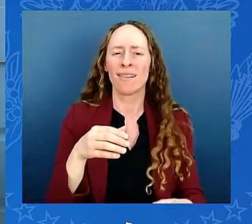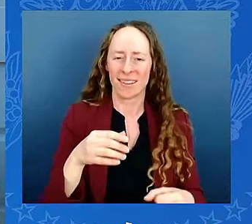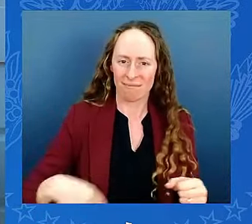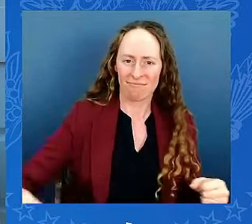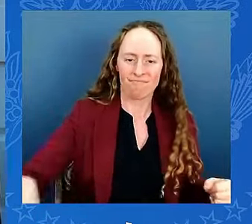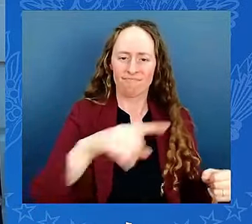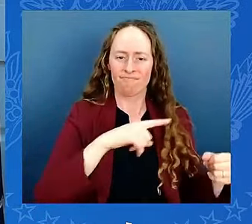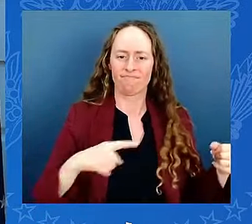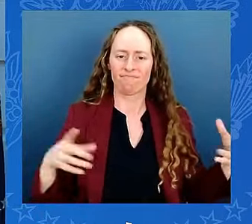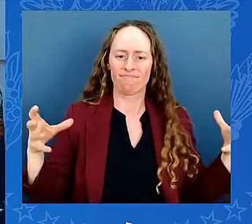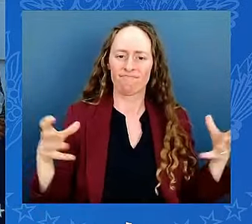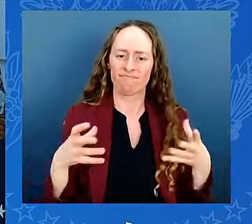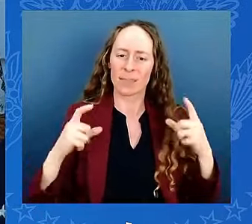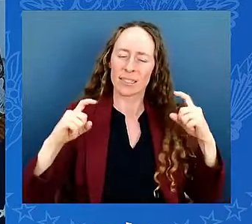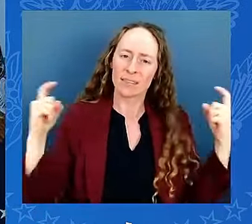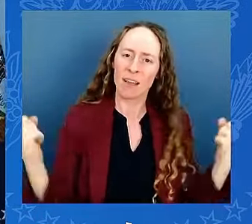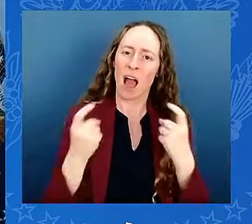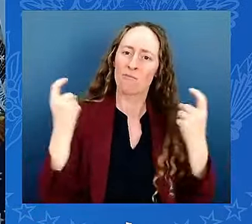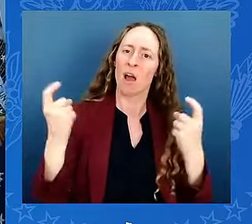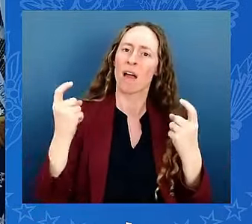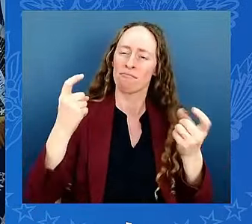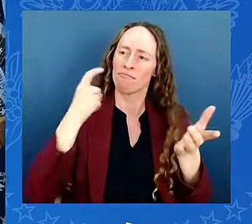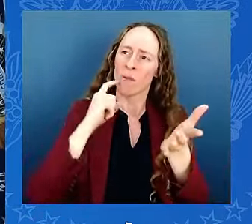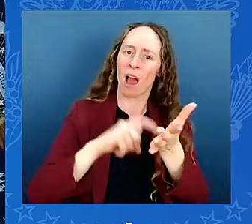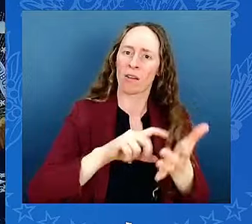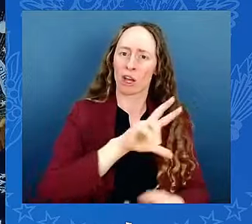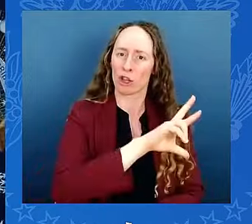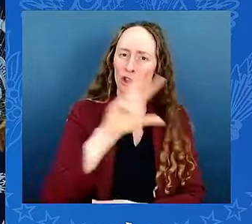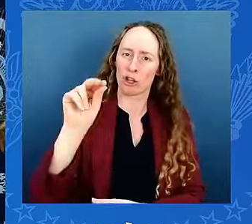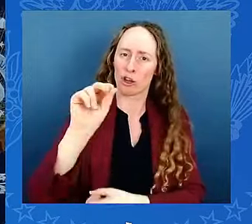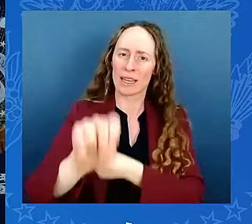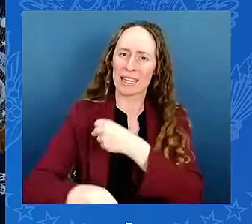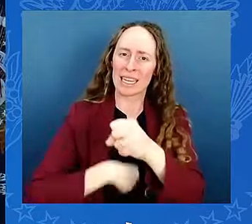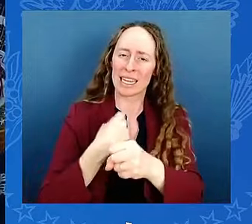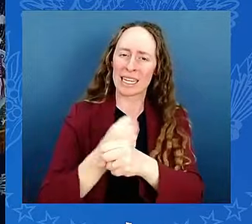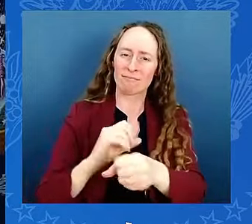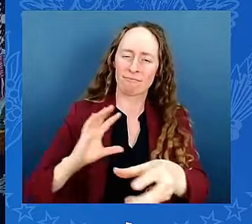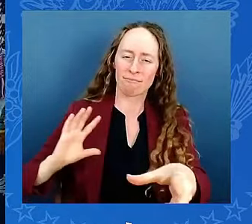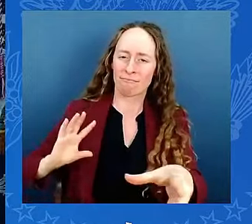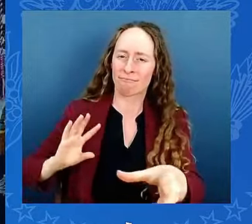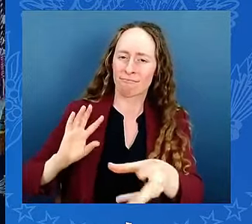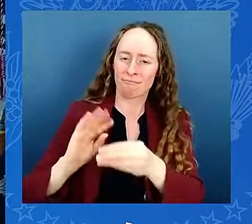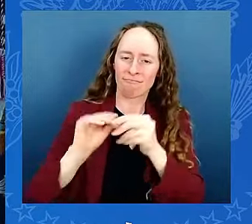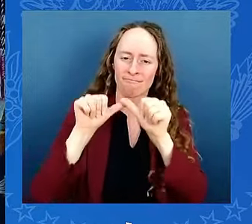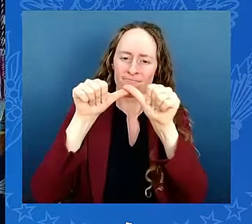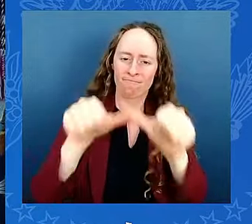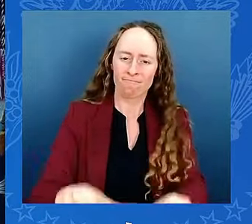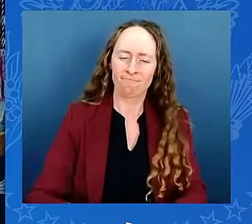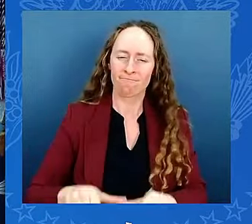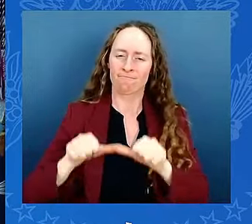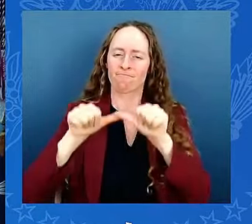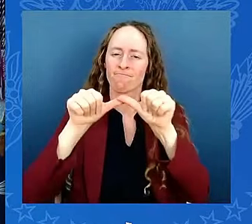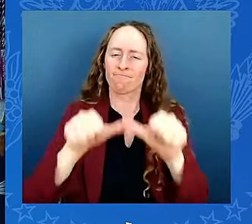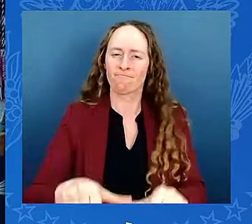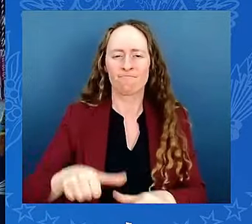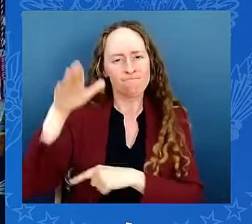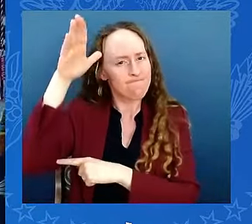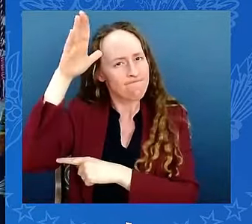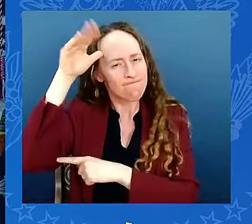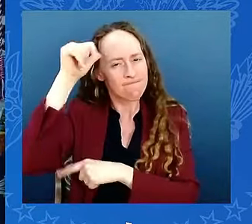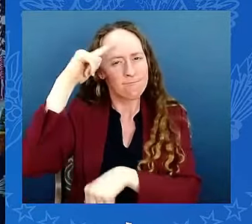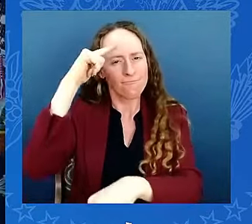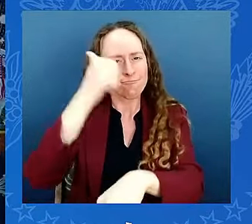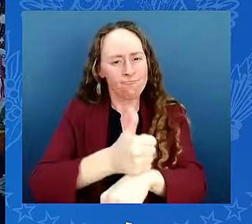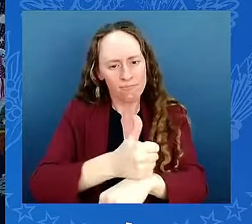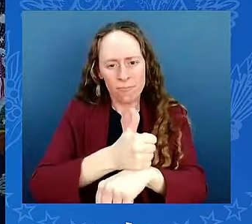progress, perseverance, and profound change. My name is Ruth Glenn, and I